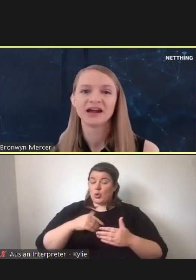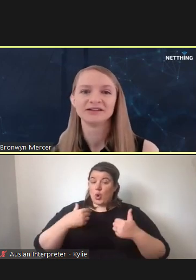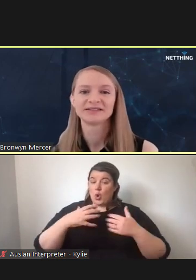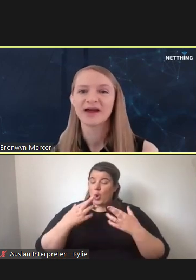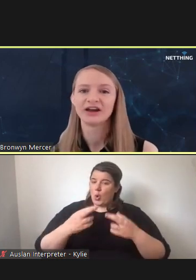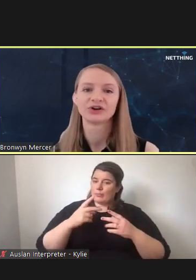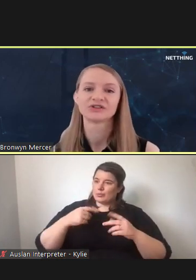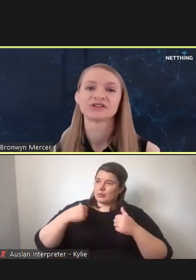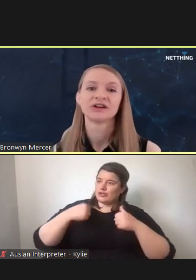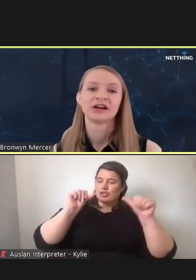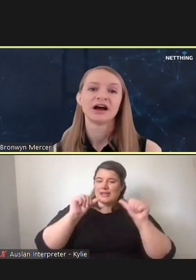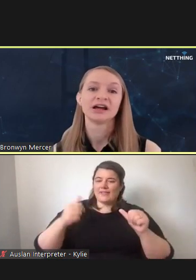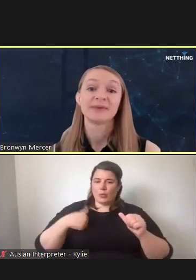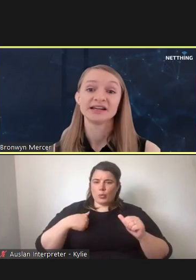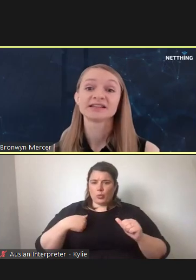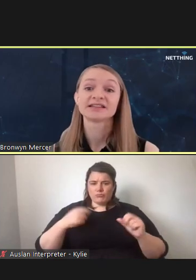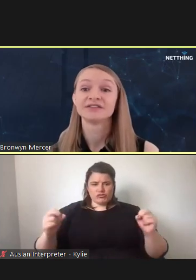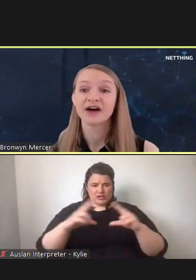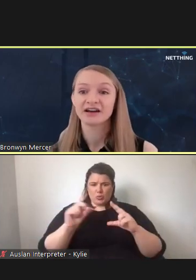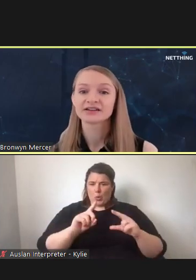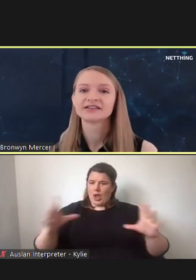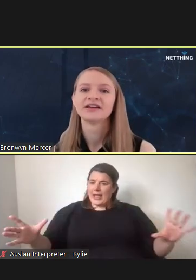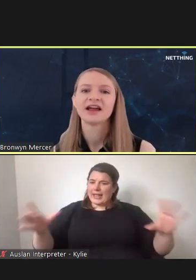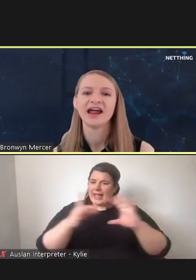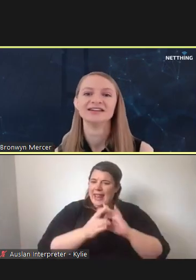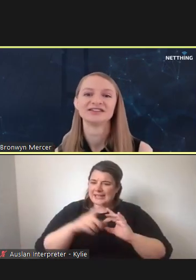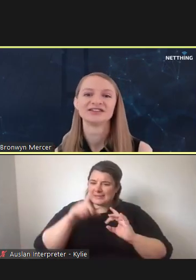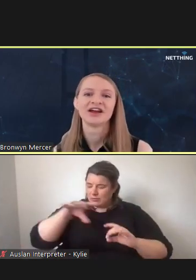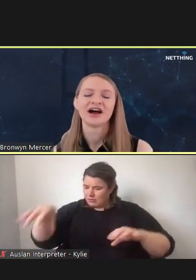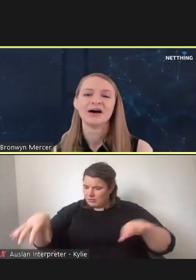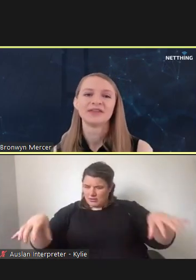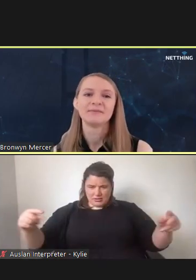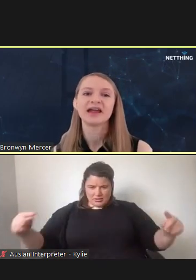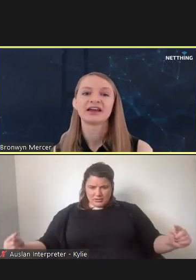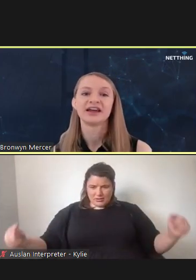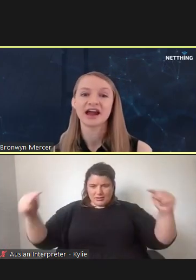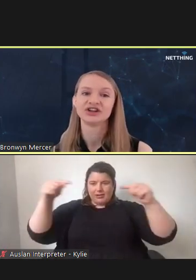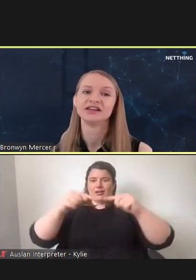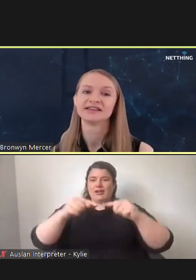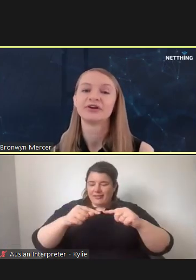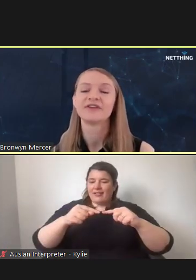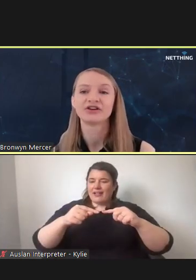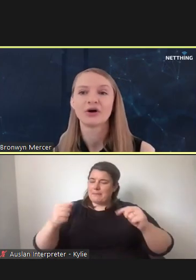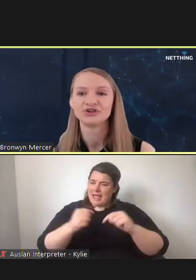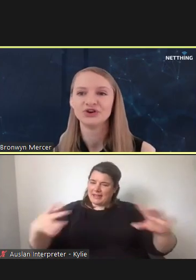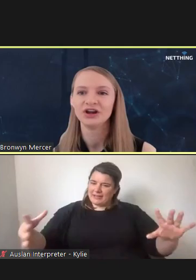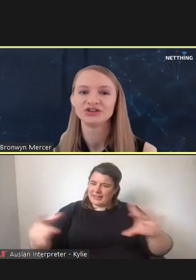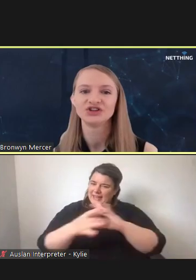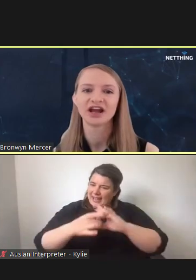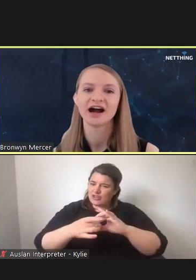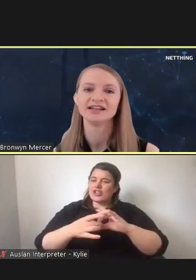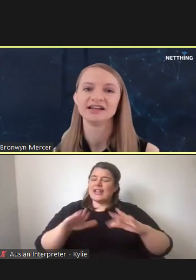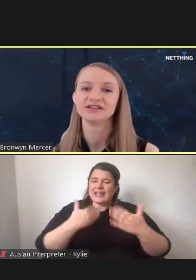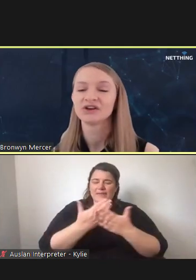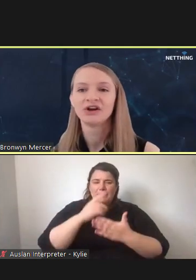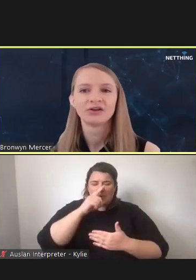people. They span across spaces that divide us, and they make connections and provide an opportunity to